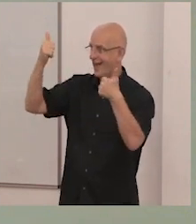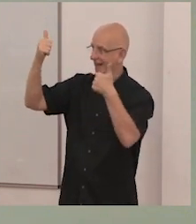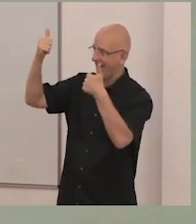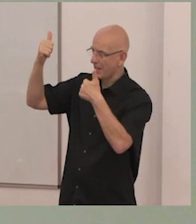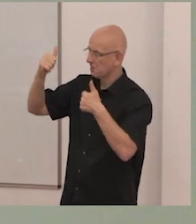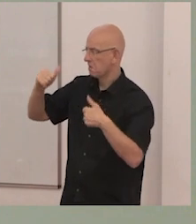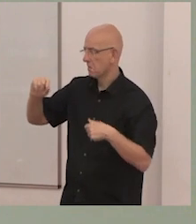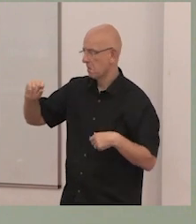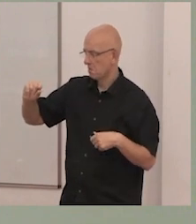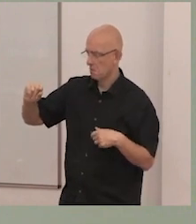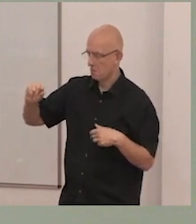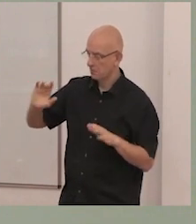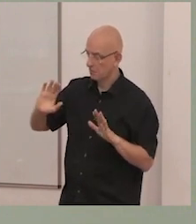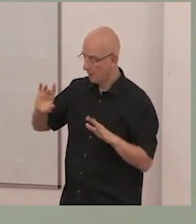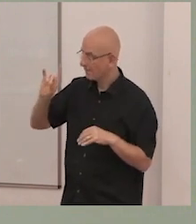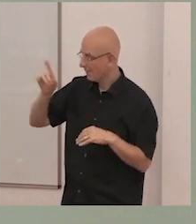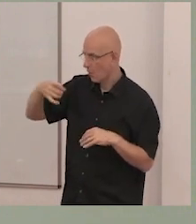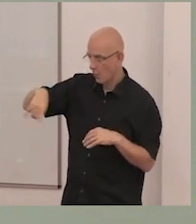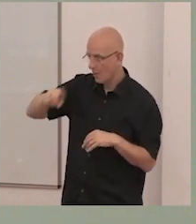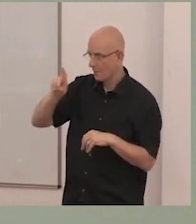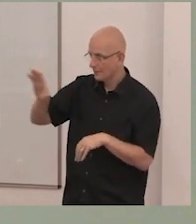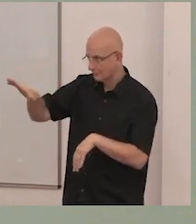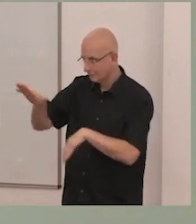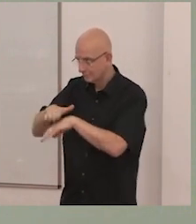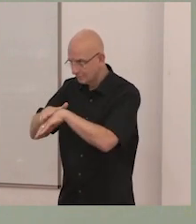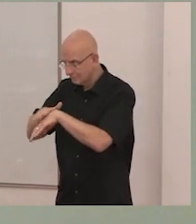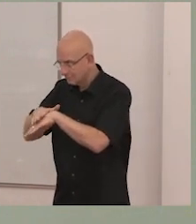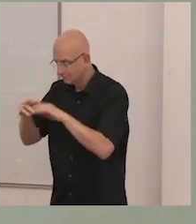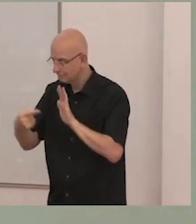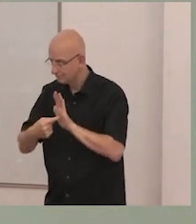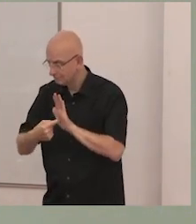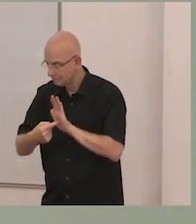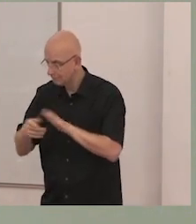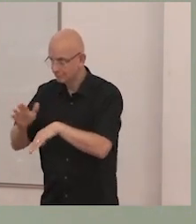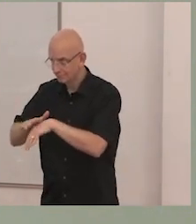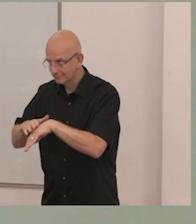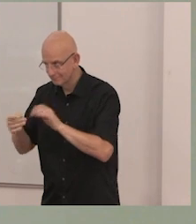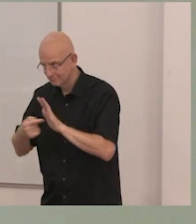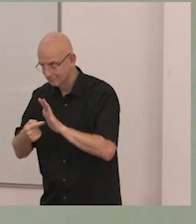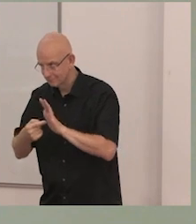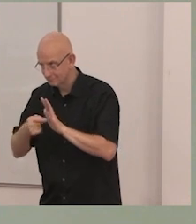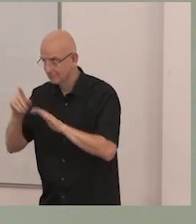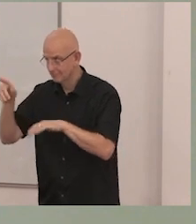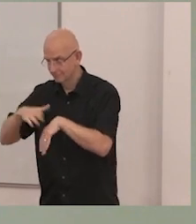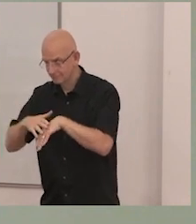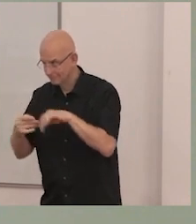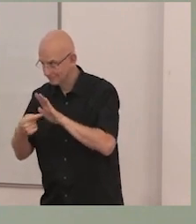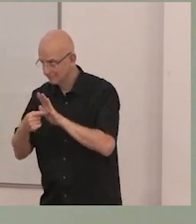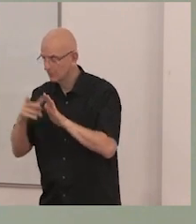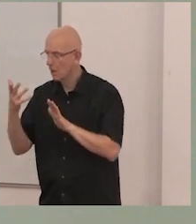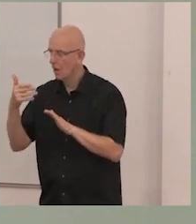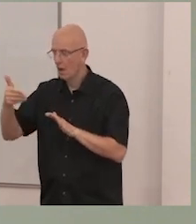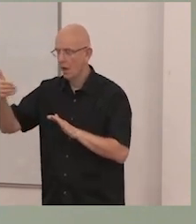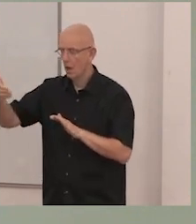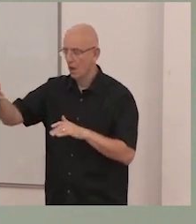CRC convention, well, it was born as a baby of, quite a good baby of Cold